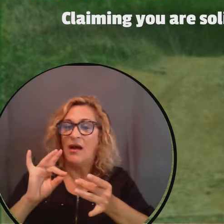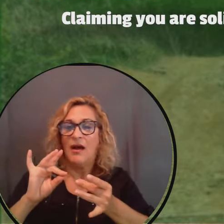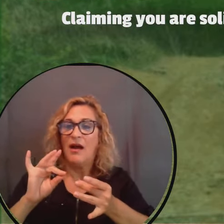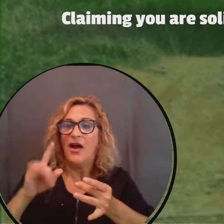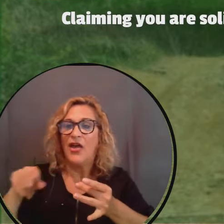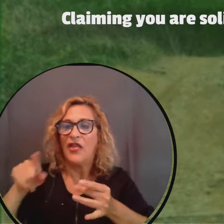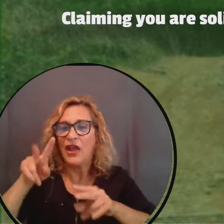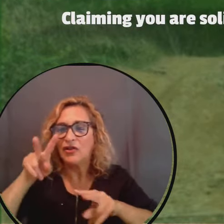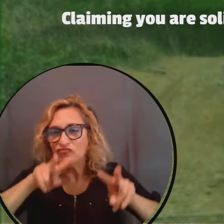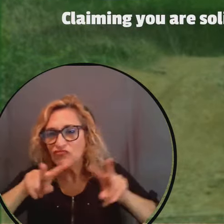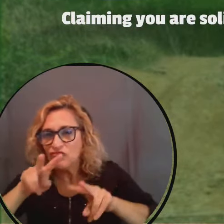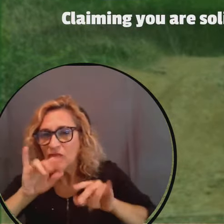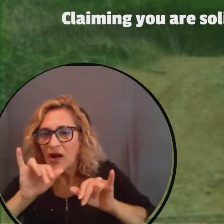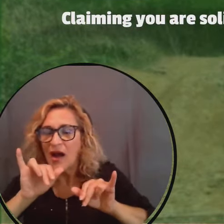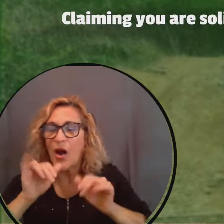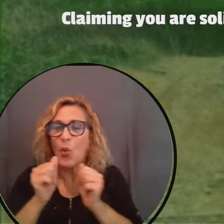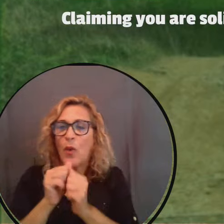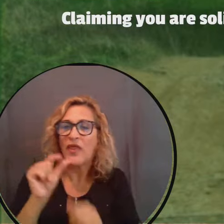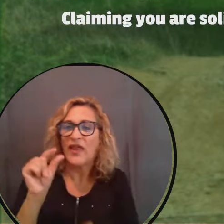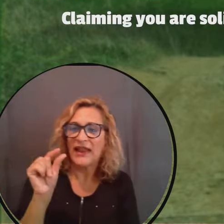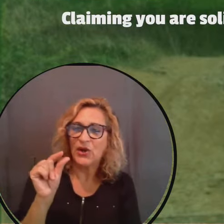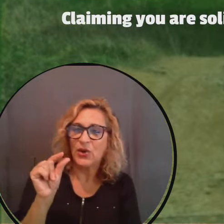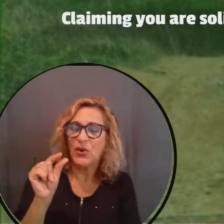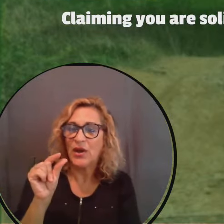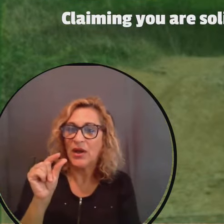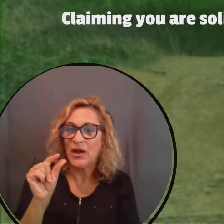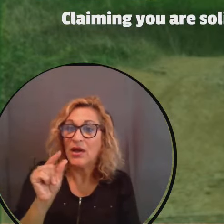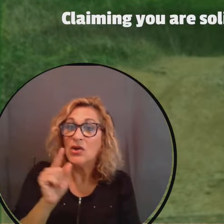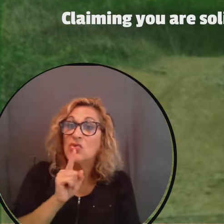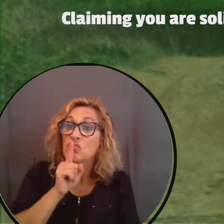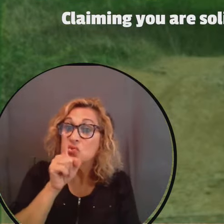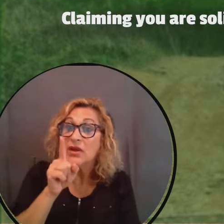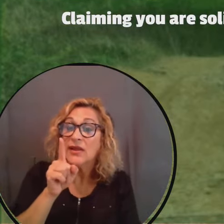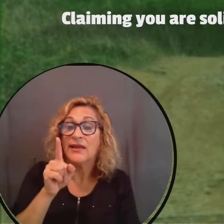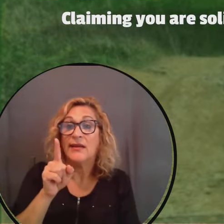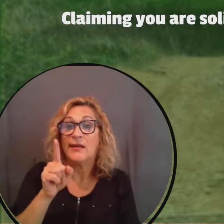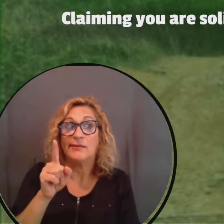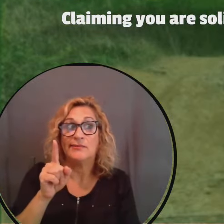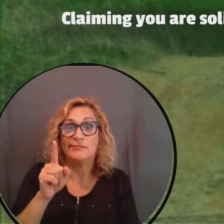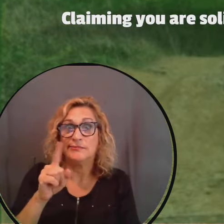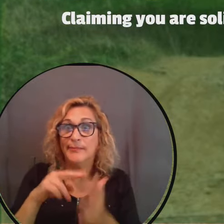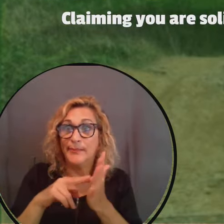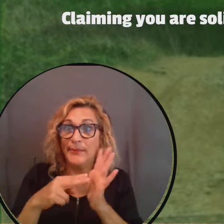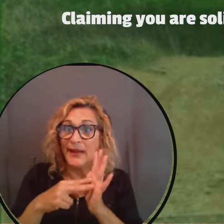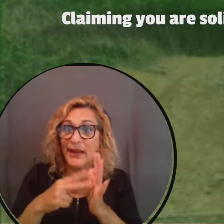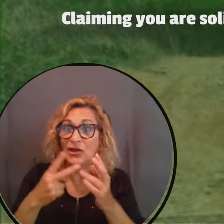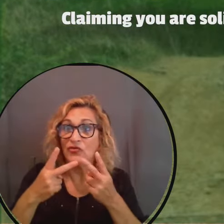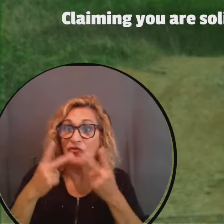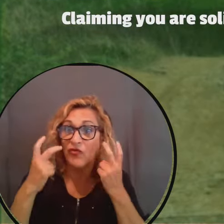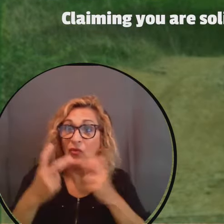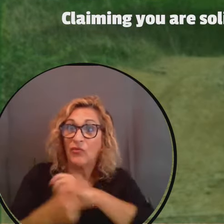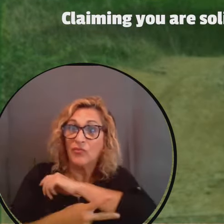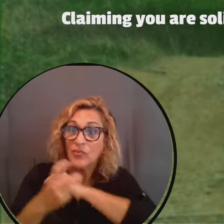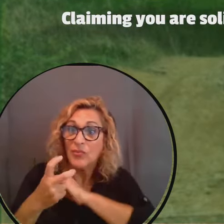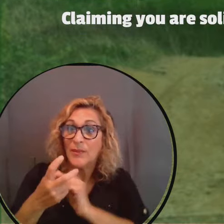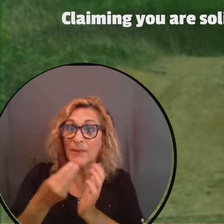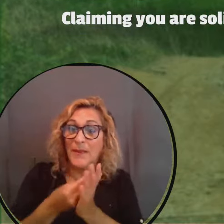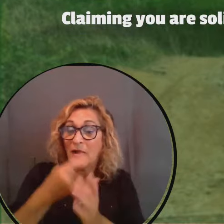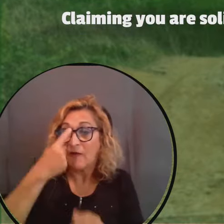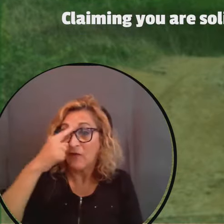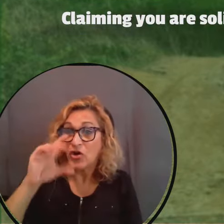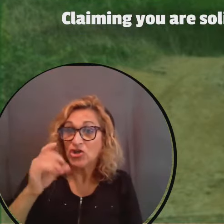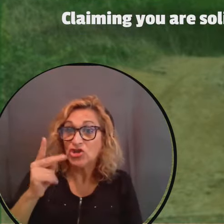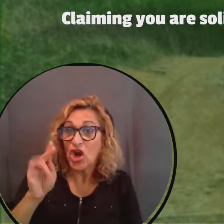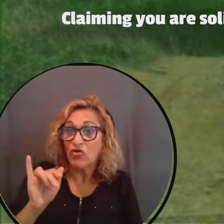look into this. There's like very little. But the core of charity fraud is you're saying you're fundraising money for to